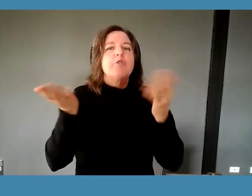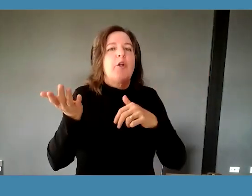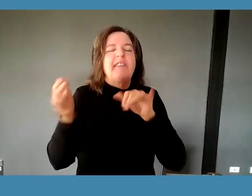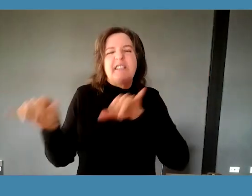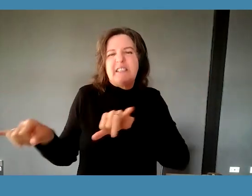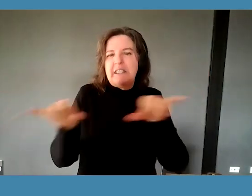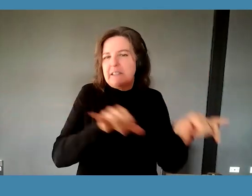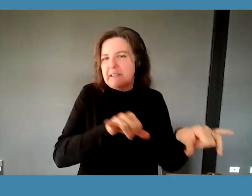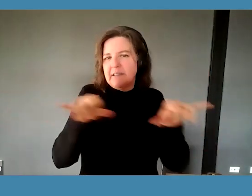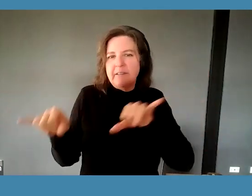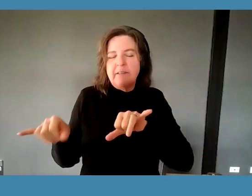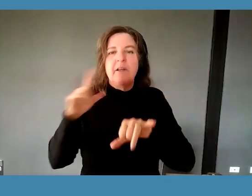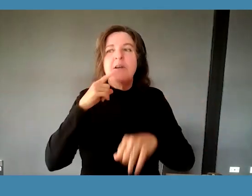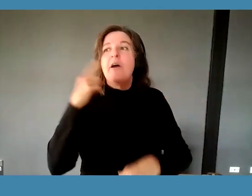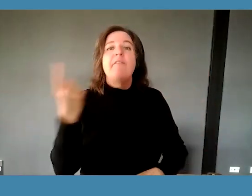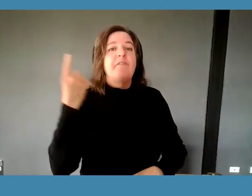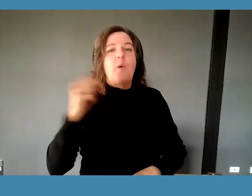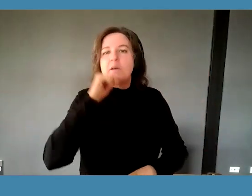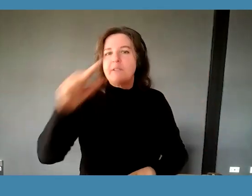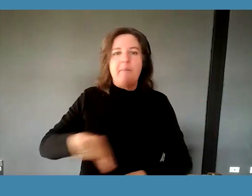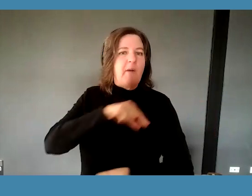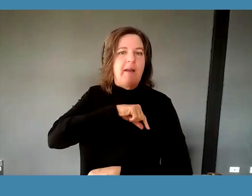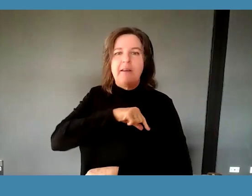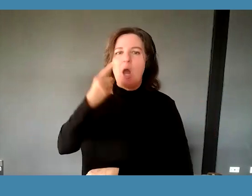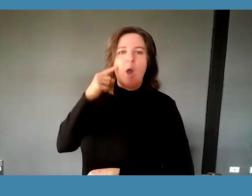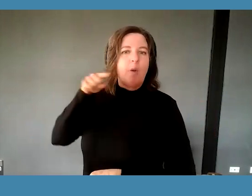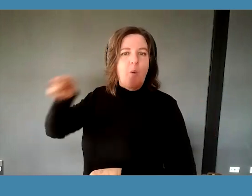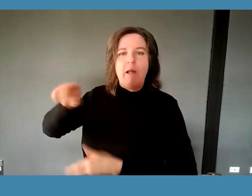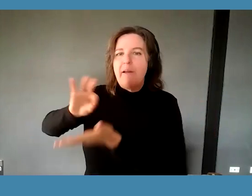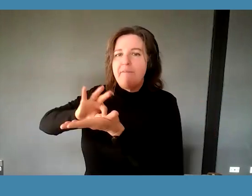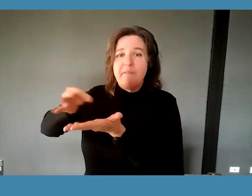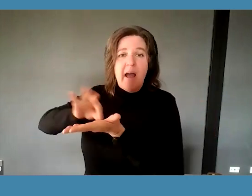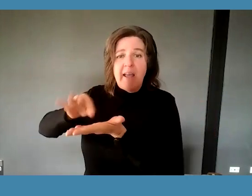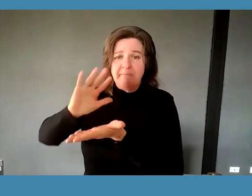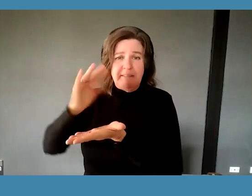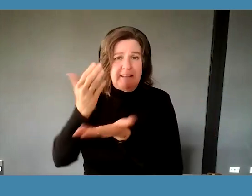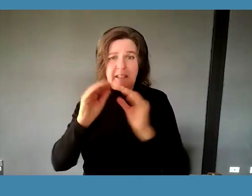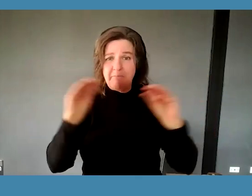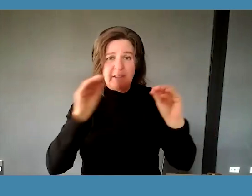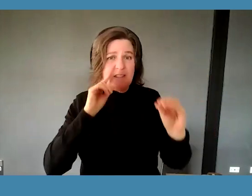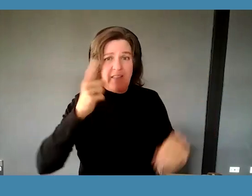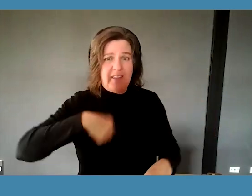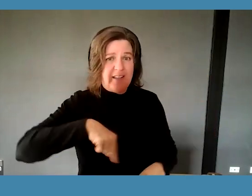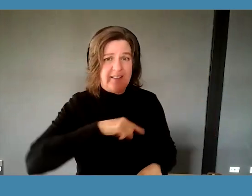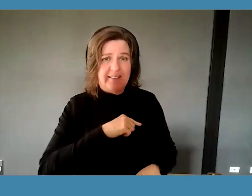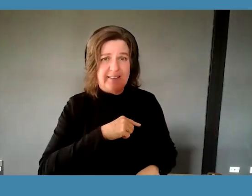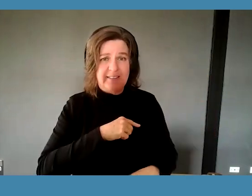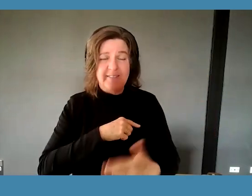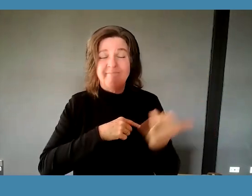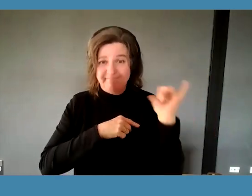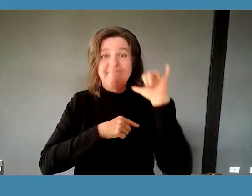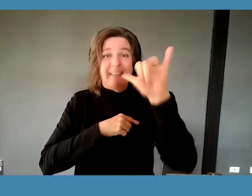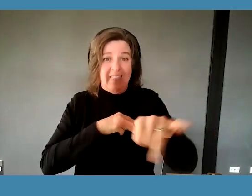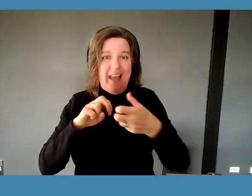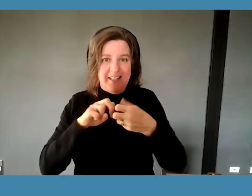for someone who doesn't qualify for Medicaid? It seems like there is nothing. That's the problem,